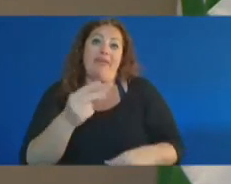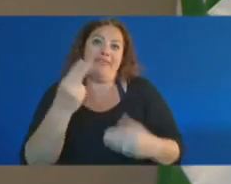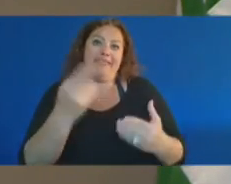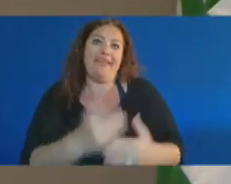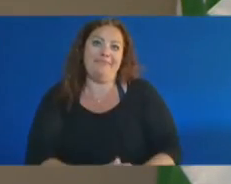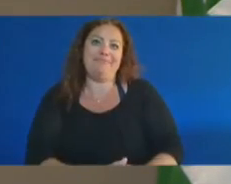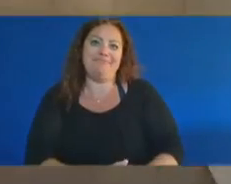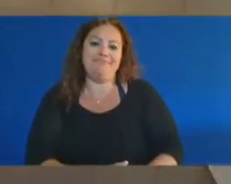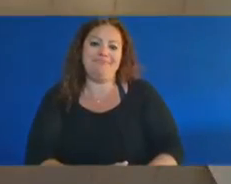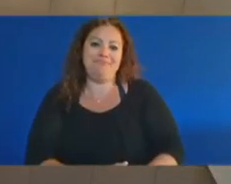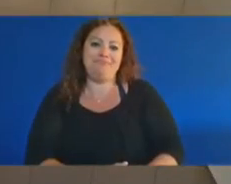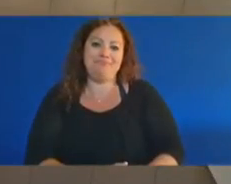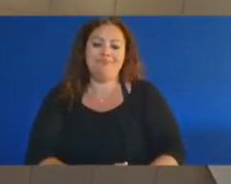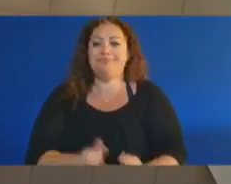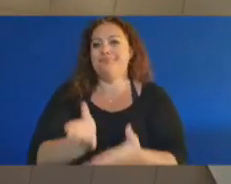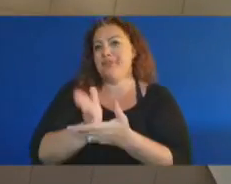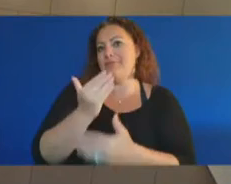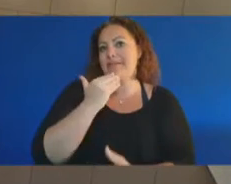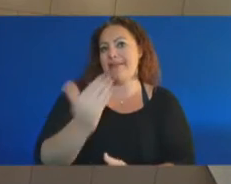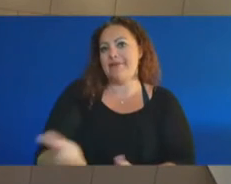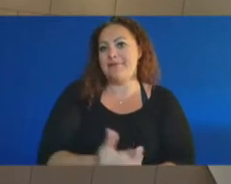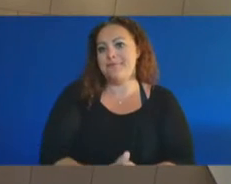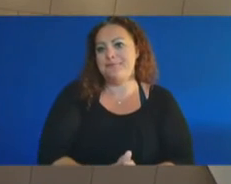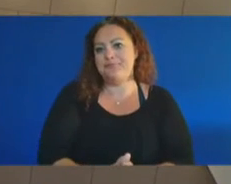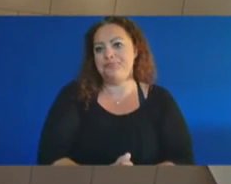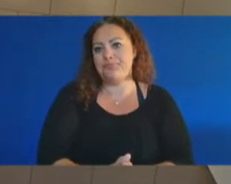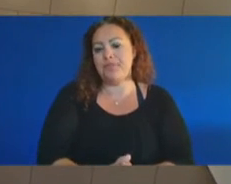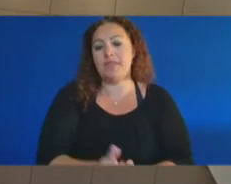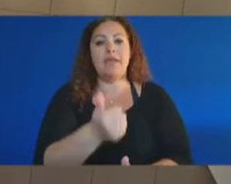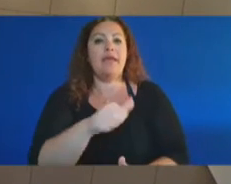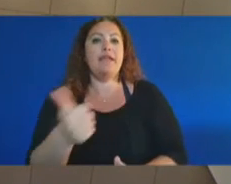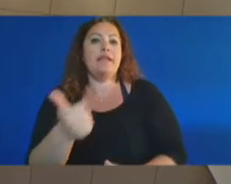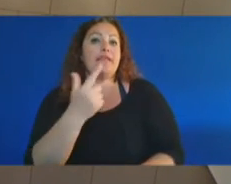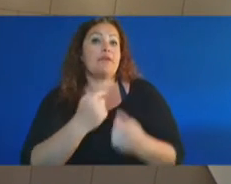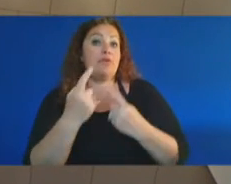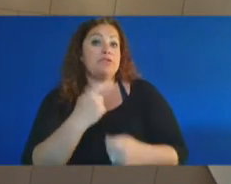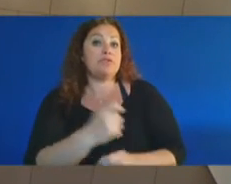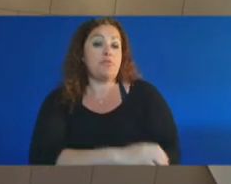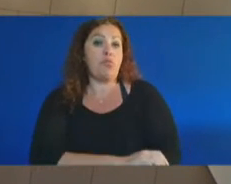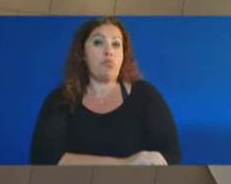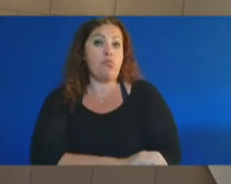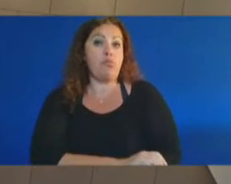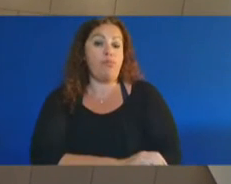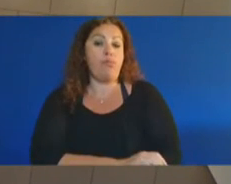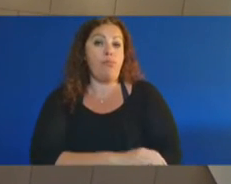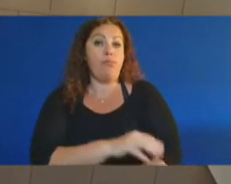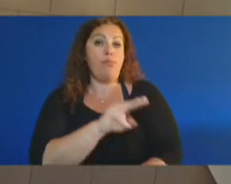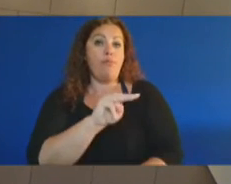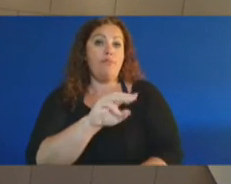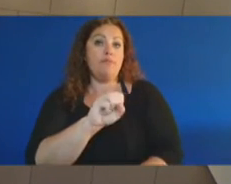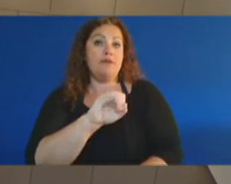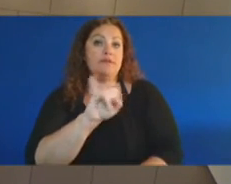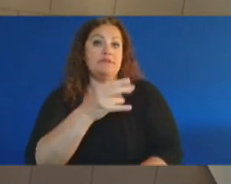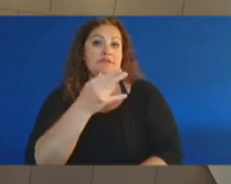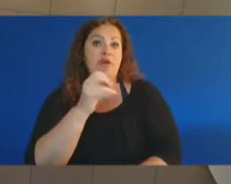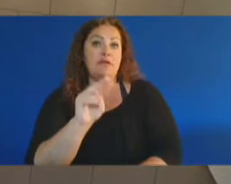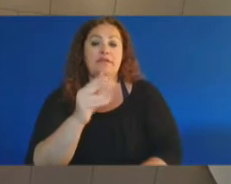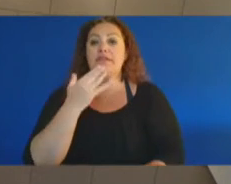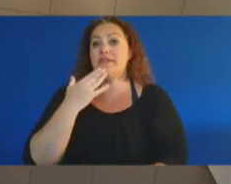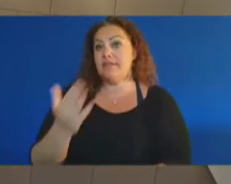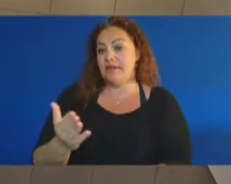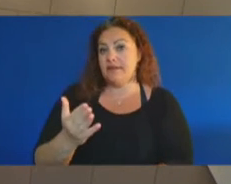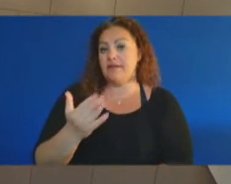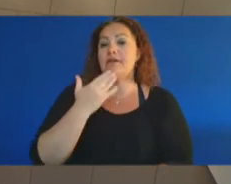Thursday all right thank you any other questions Miss Johnson thank you thank you Mr